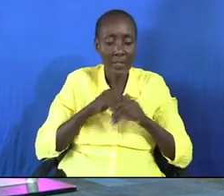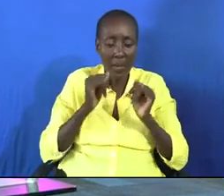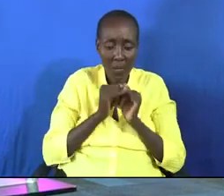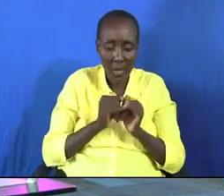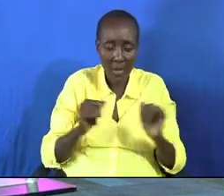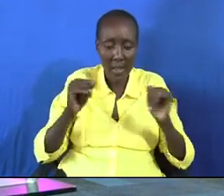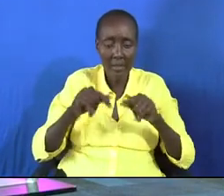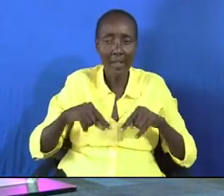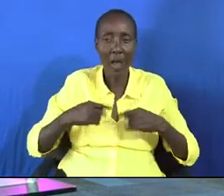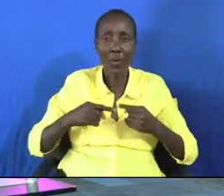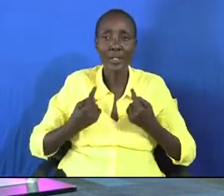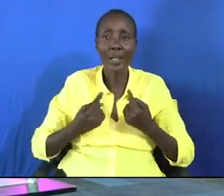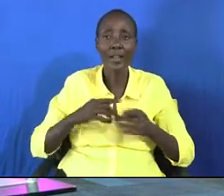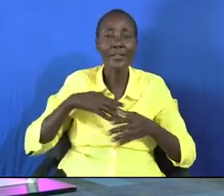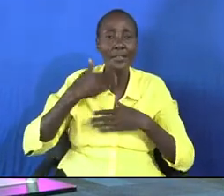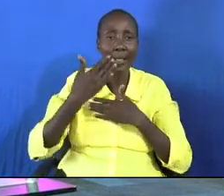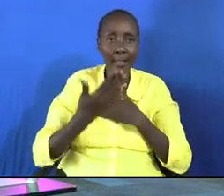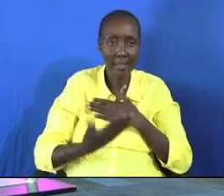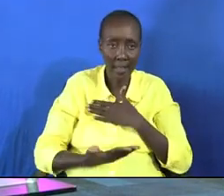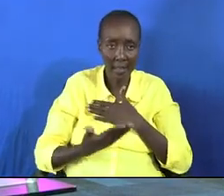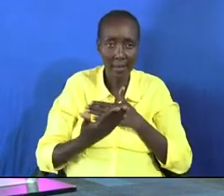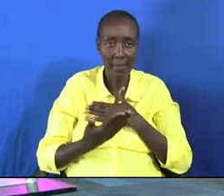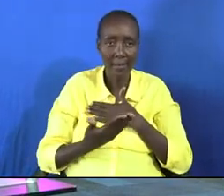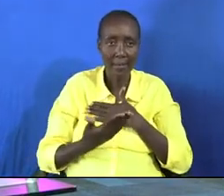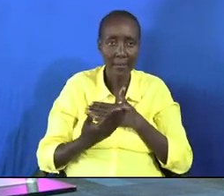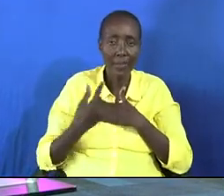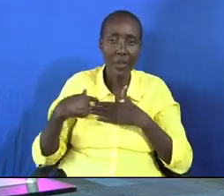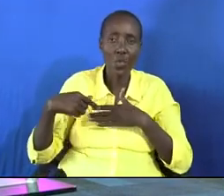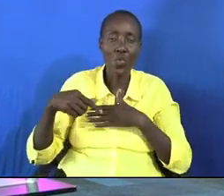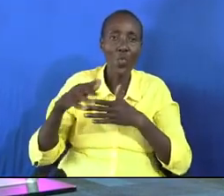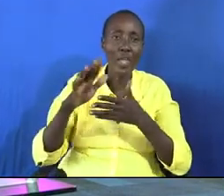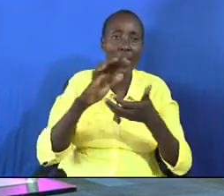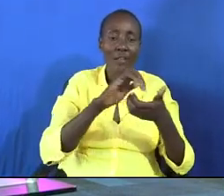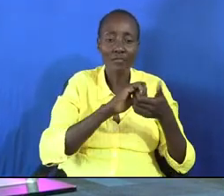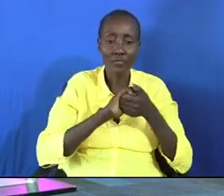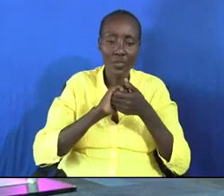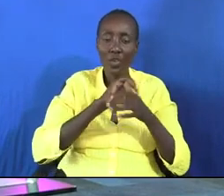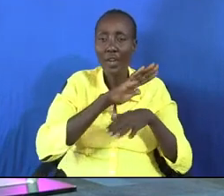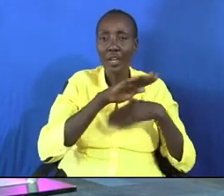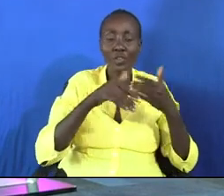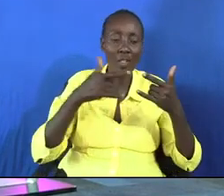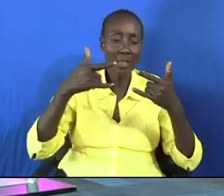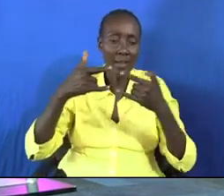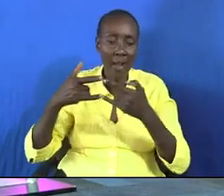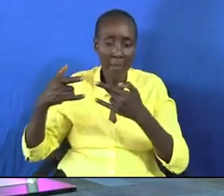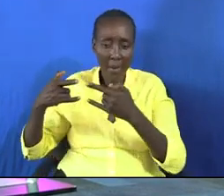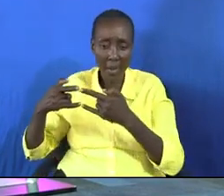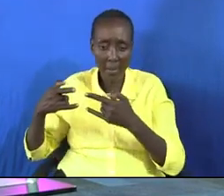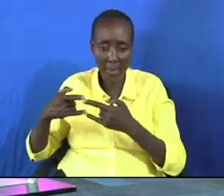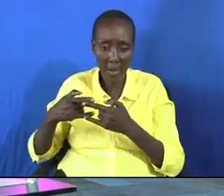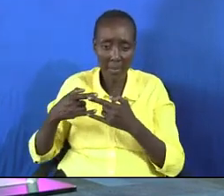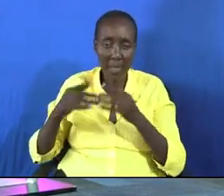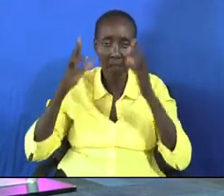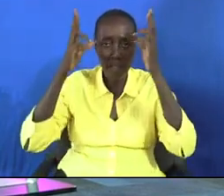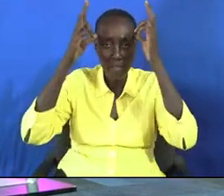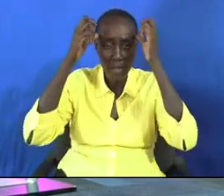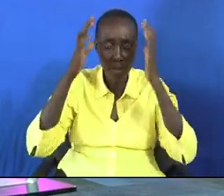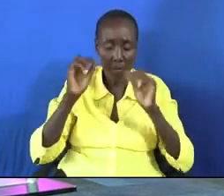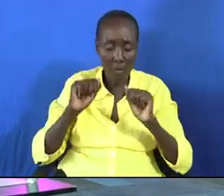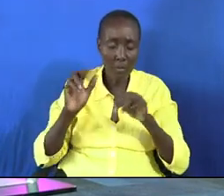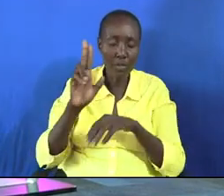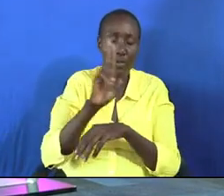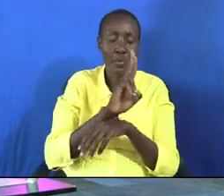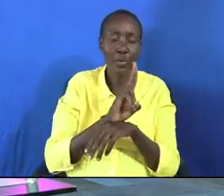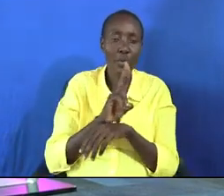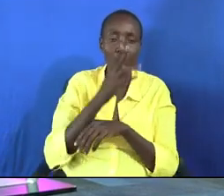cleanse ourselves, then we seal all the loopholes that the devil may use,